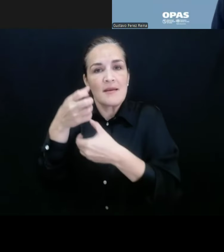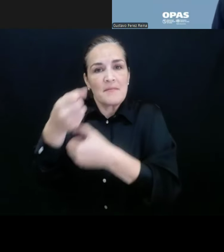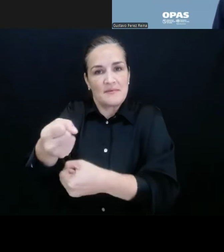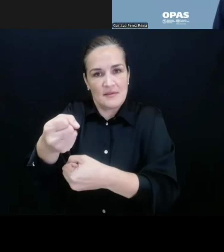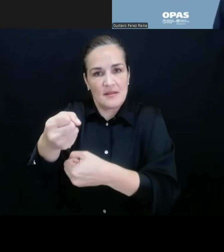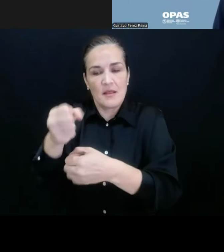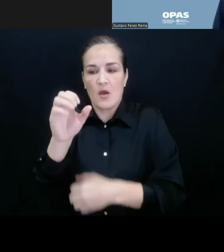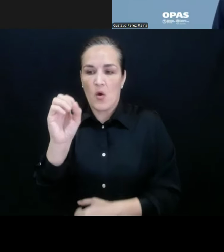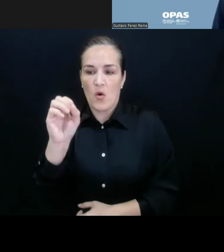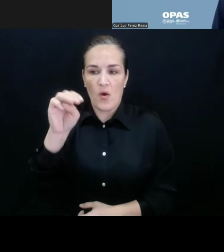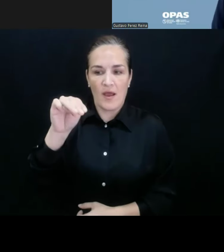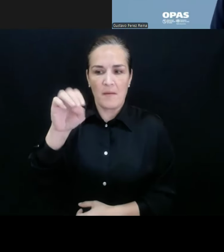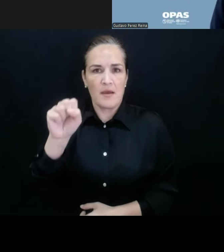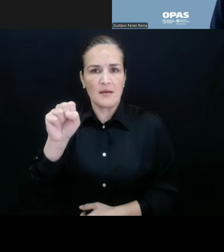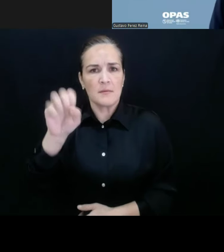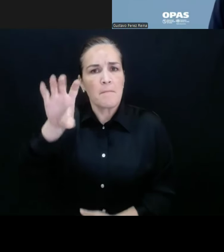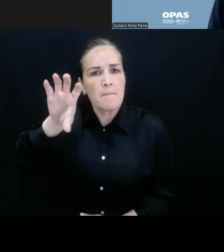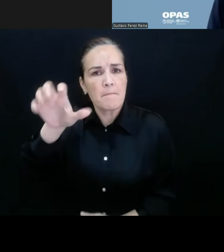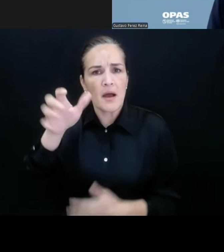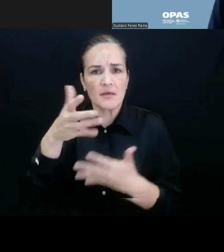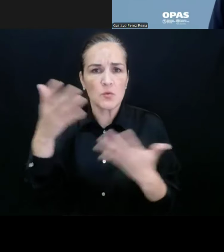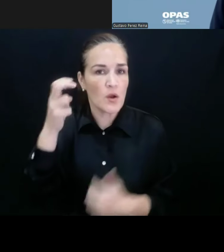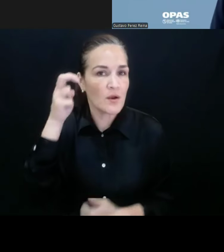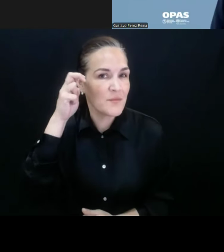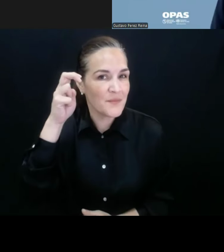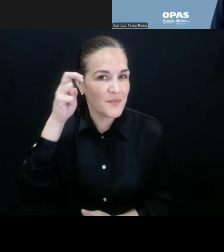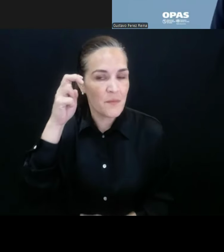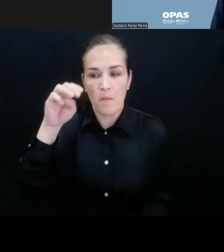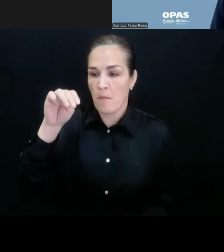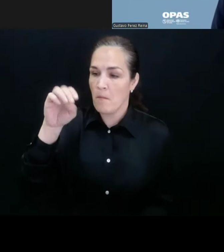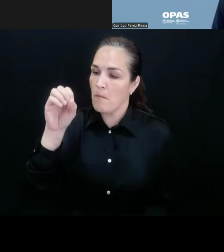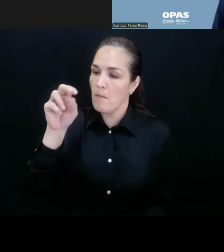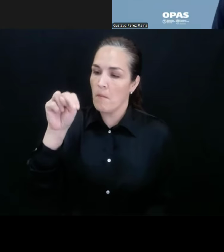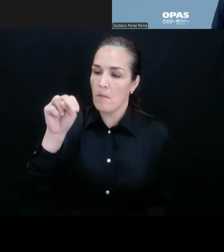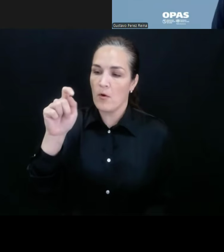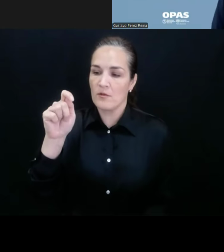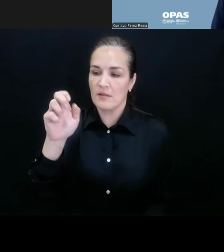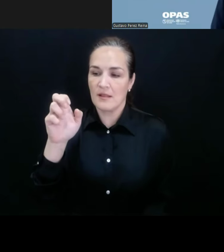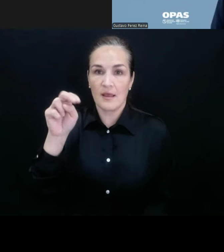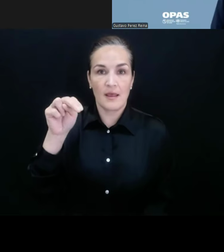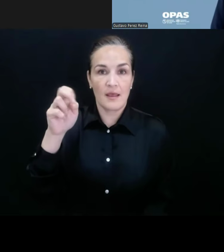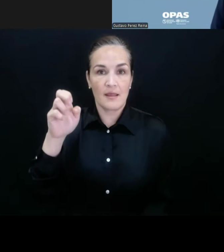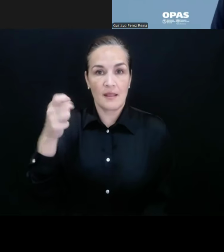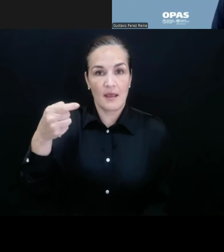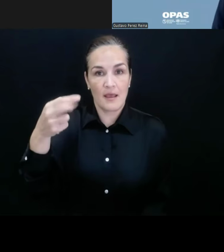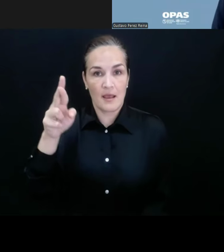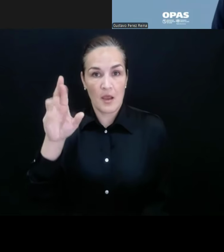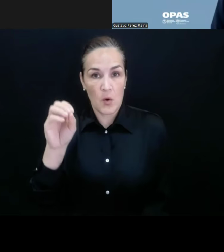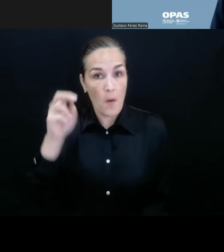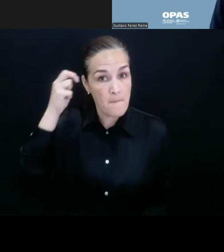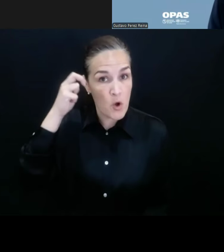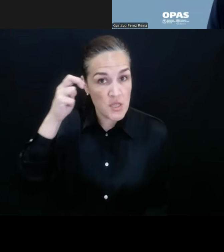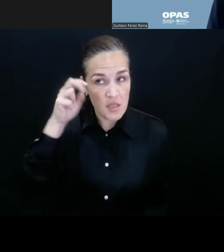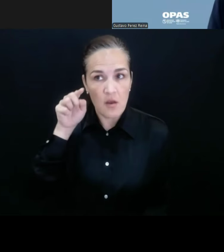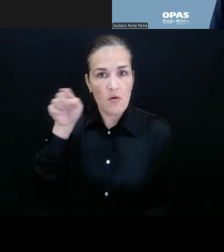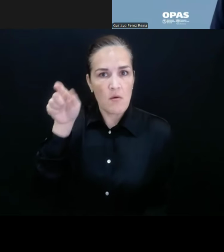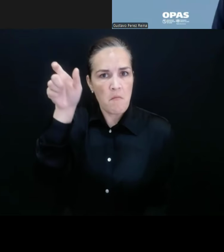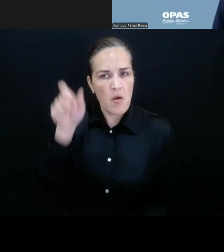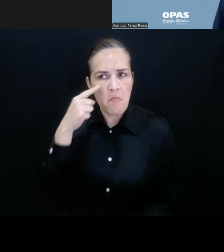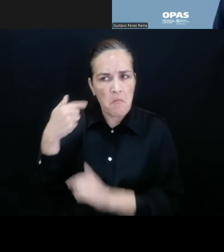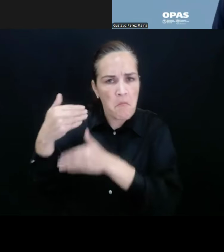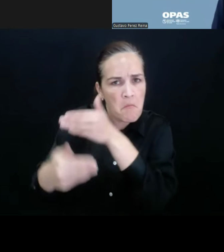en She Montenegro represents para que nos WHO in explique Montenegro, cómo ha and she sido can el explain proceso de how elaboración the y de desarrollo process